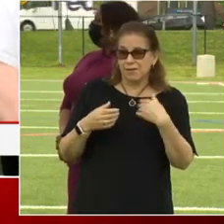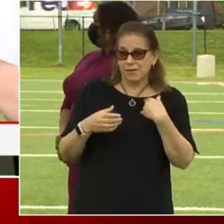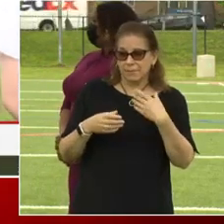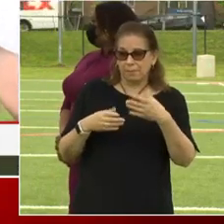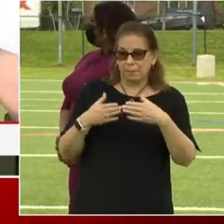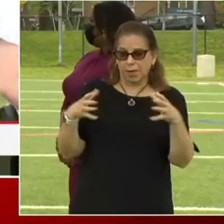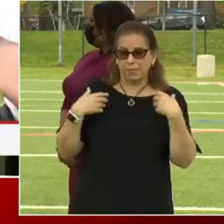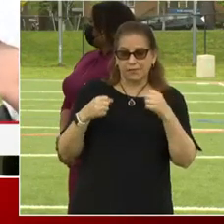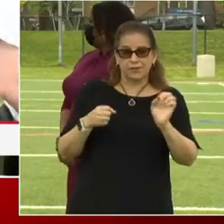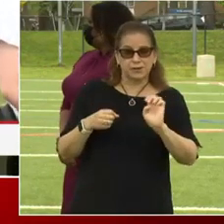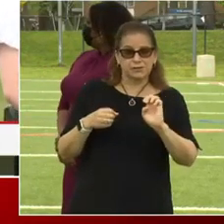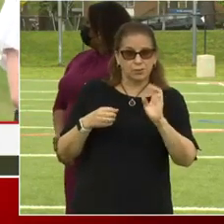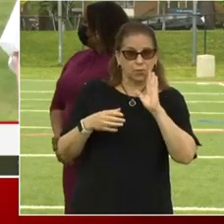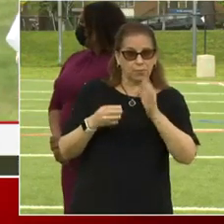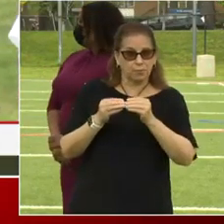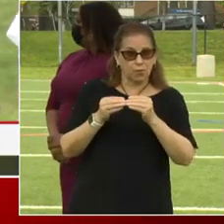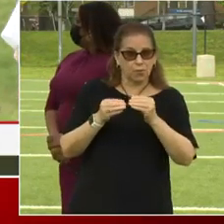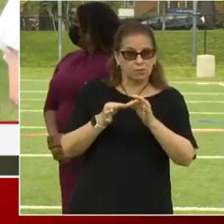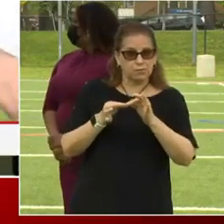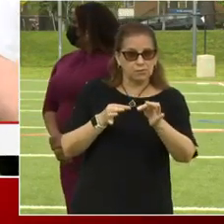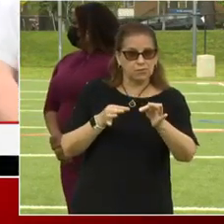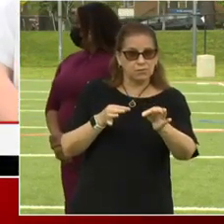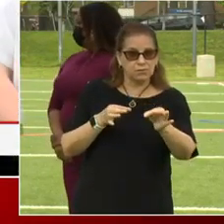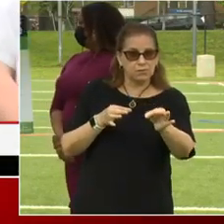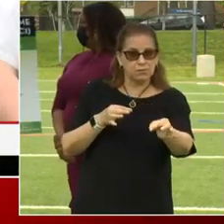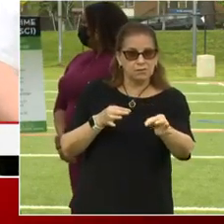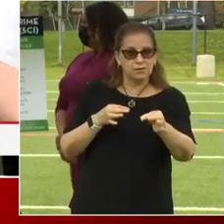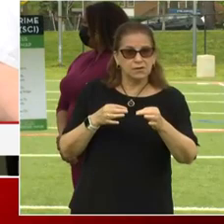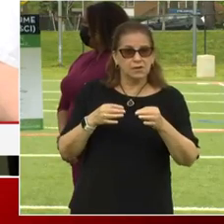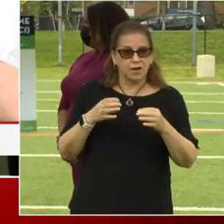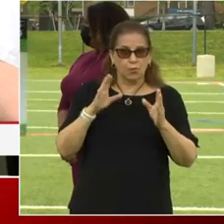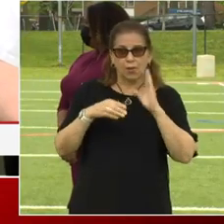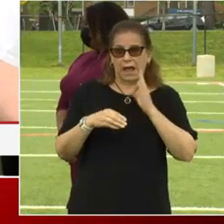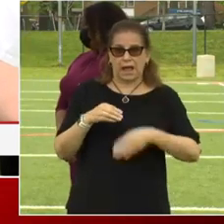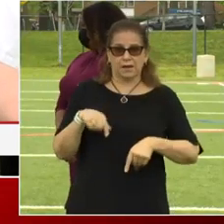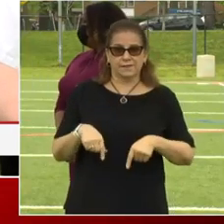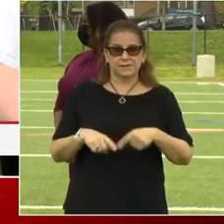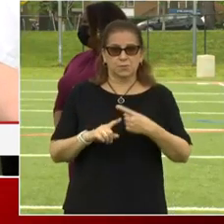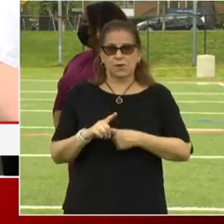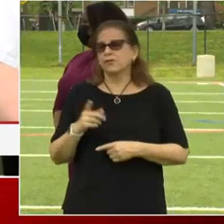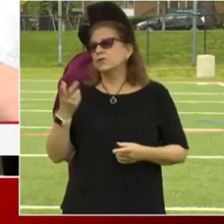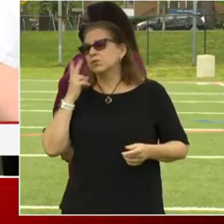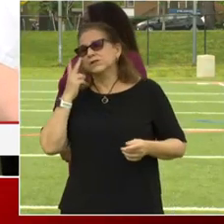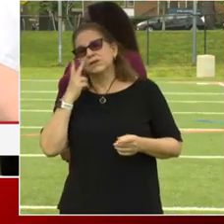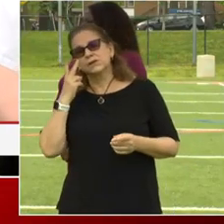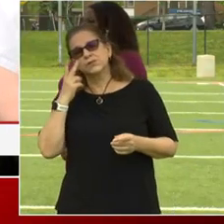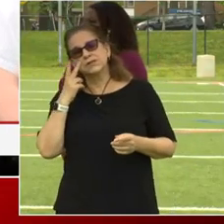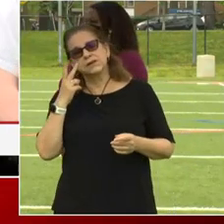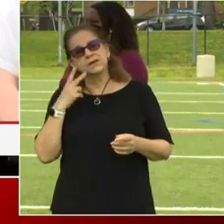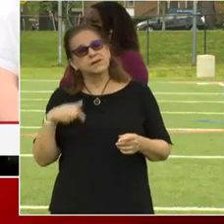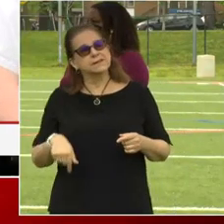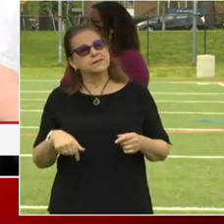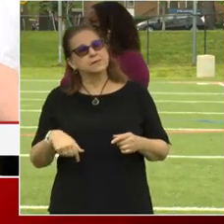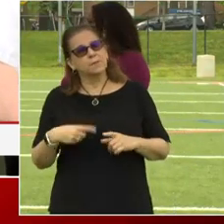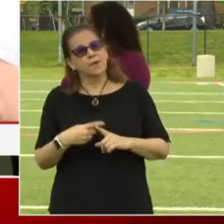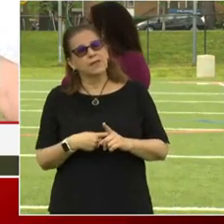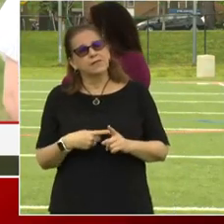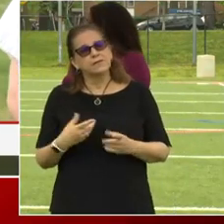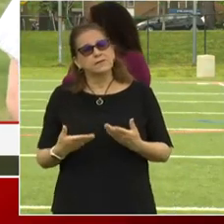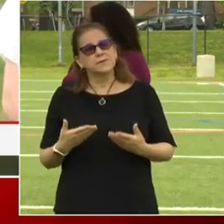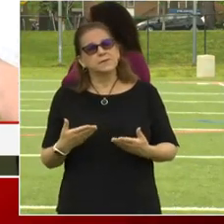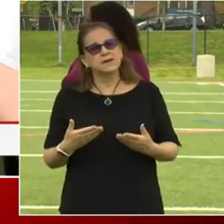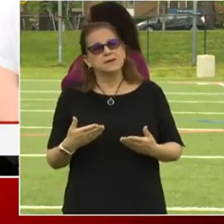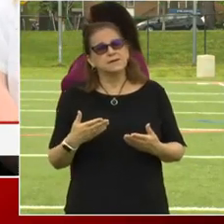I think we're getting close, but I don't know that I would say this is the last time, and I think we're looking at extending it through or into